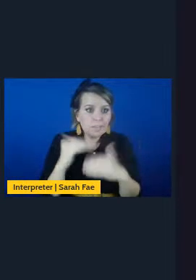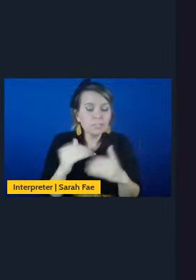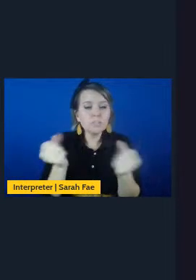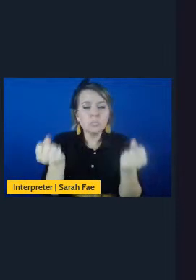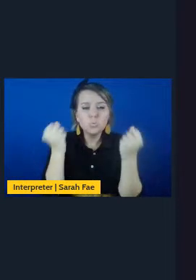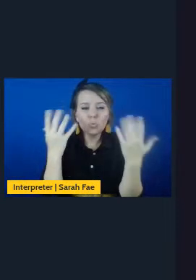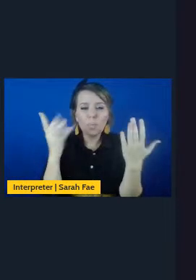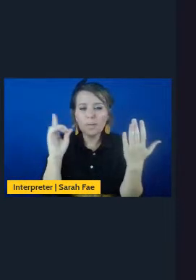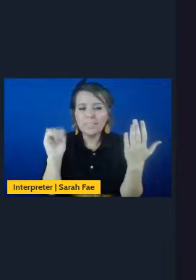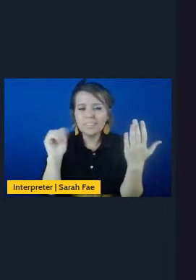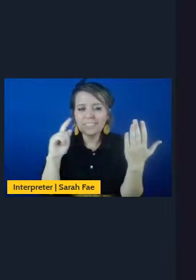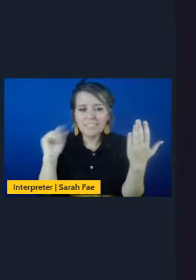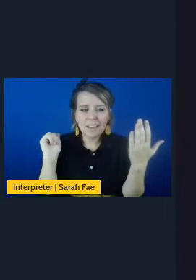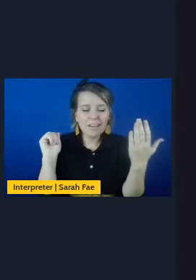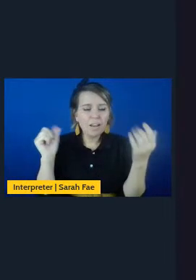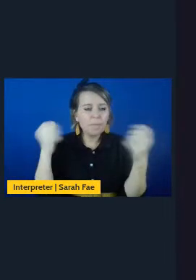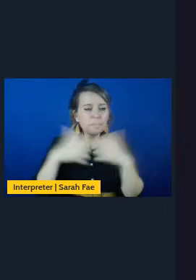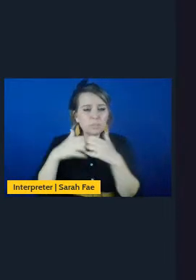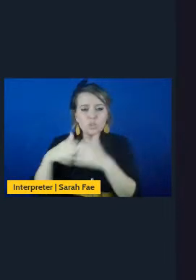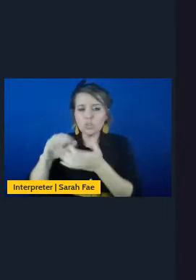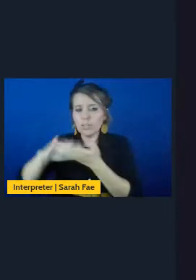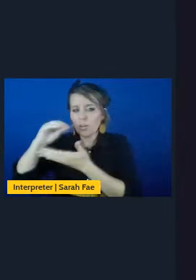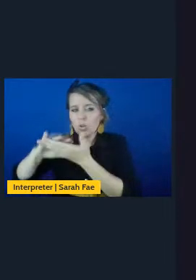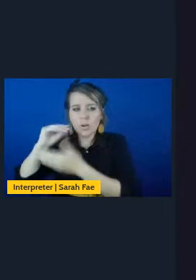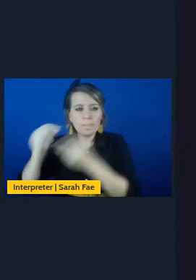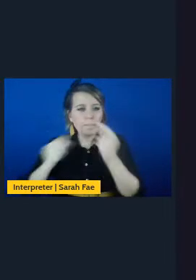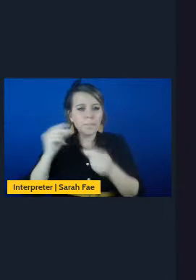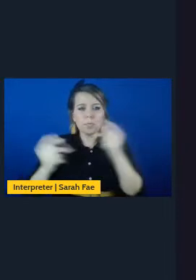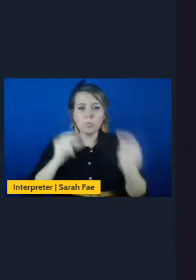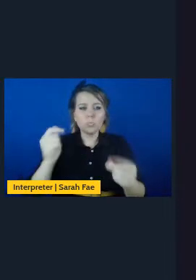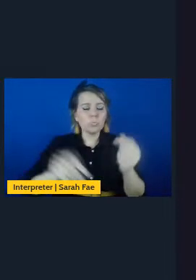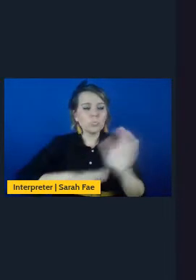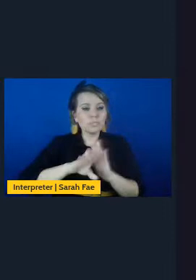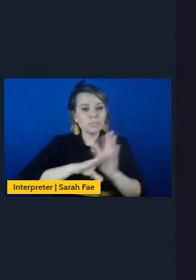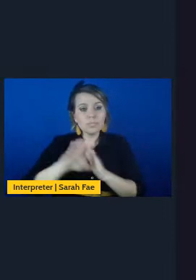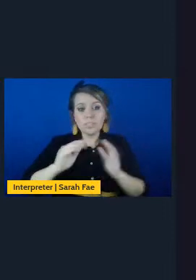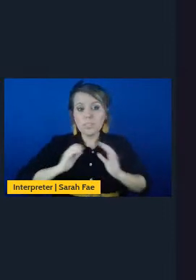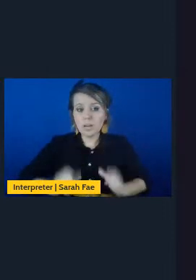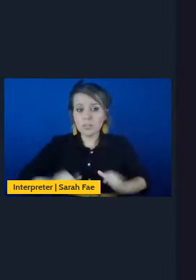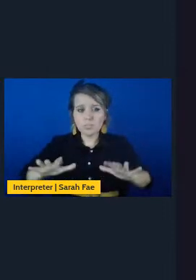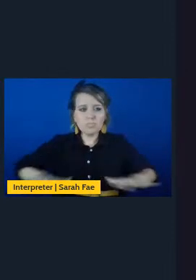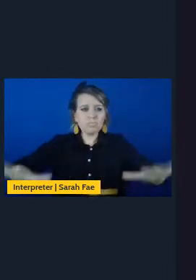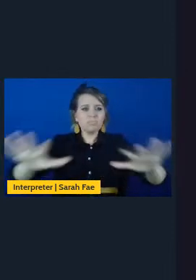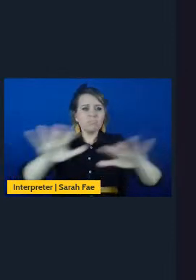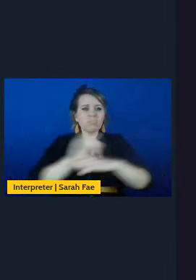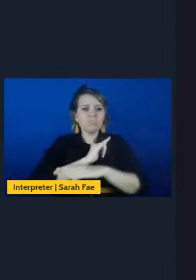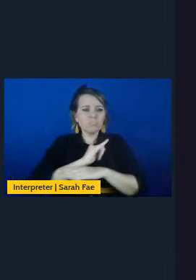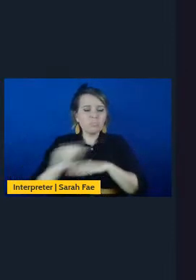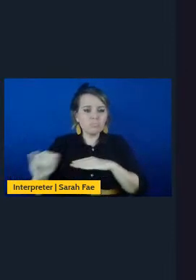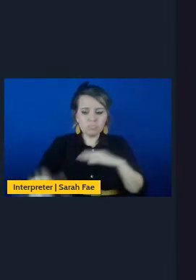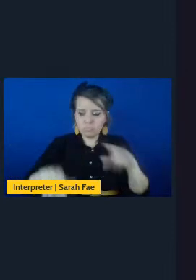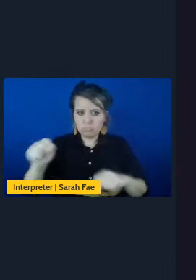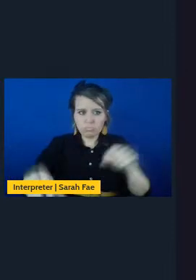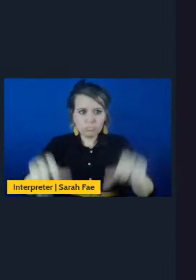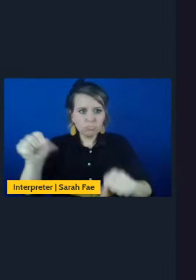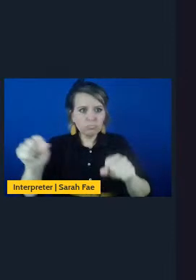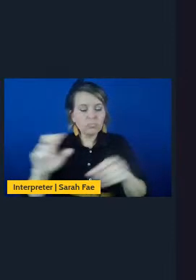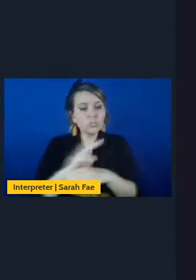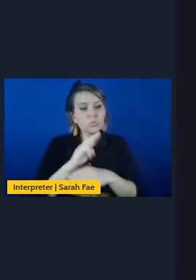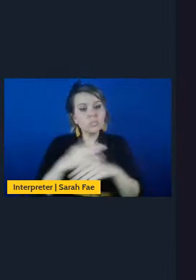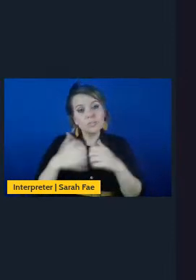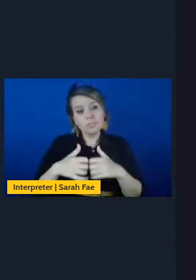data, and the rapid development of machine learning technologies, customers across industries are rapidly adopting and using machine